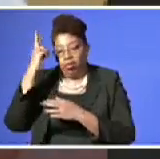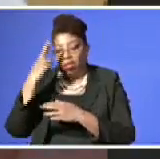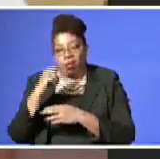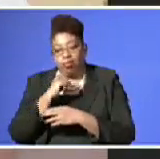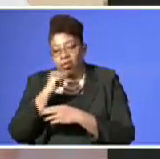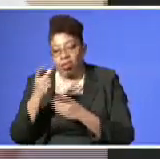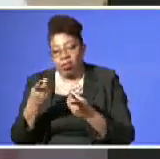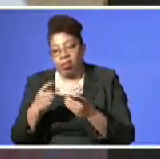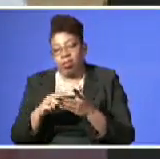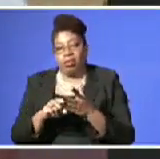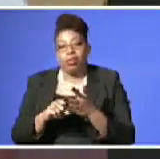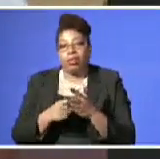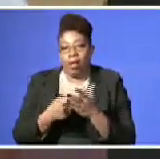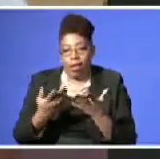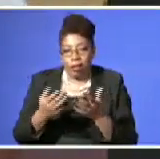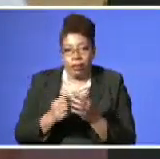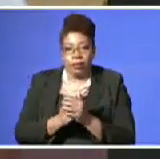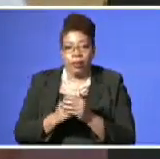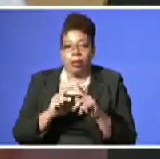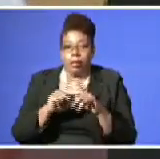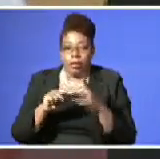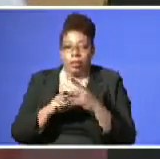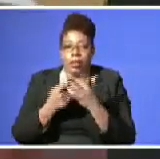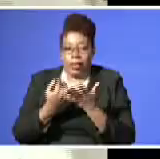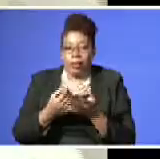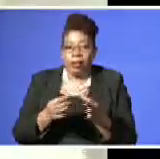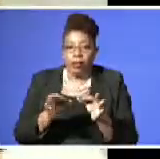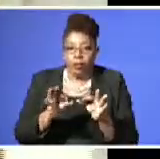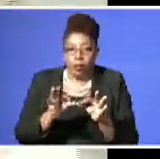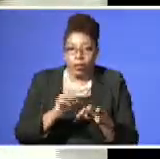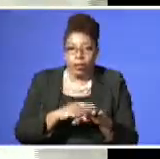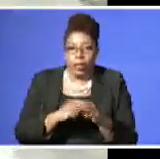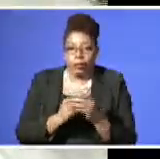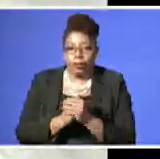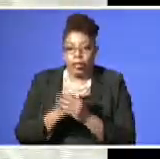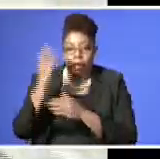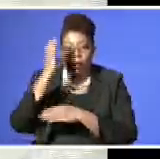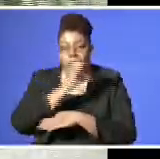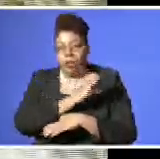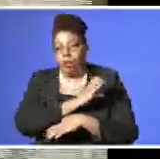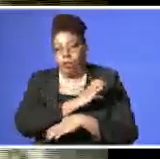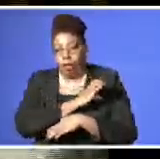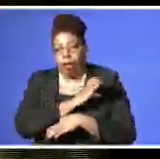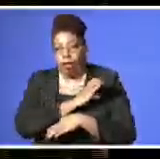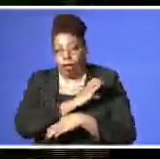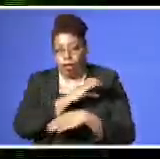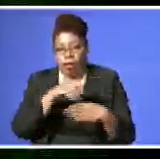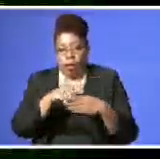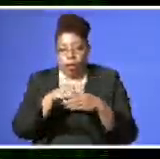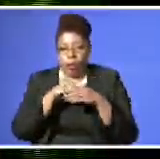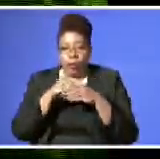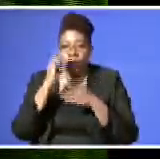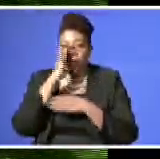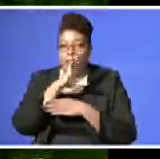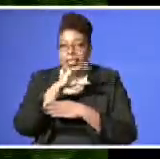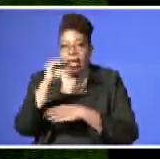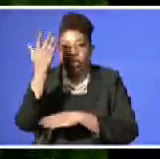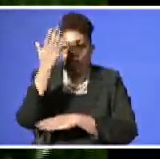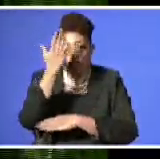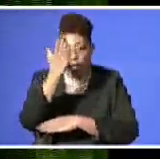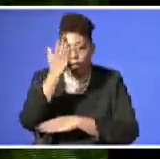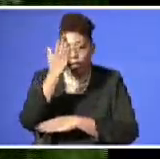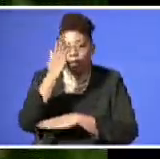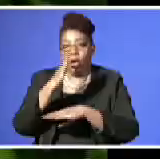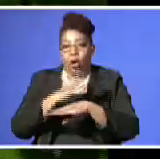Just starting is a very pivotal point. Bradley Charlton is the proprietor of Bees and Trees based on the island